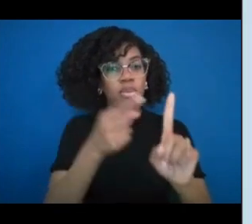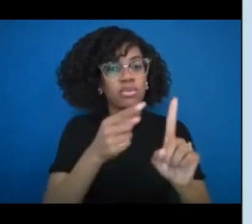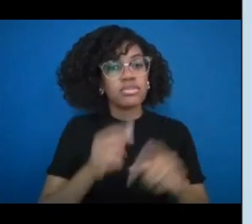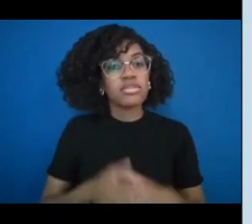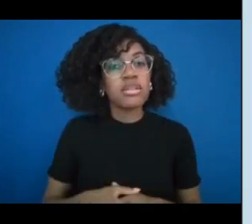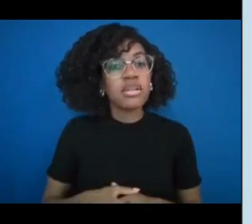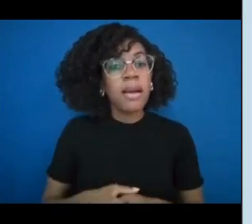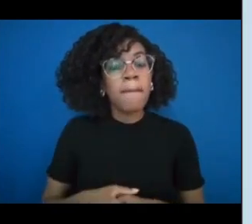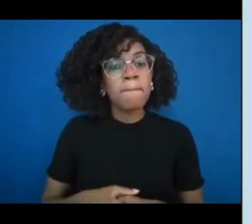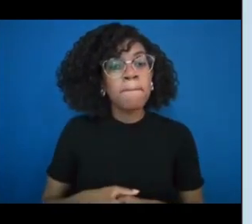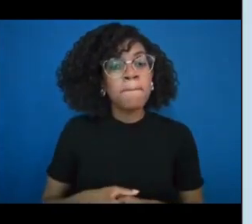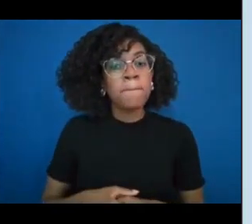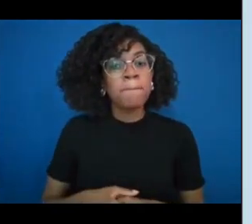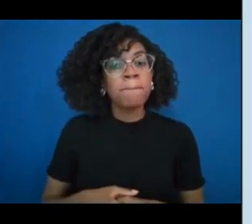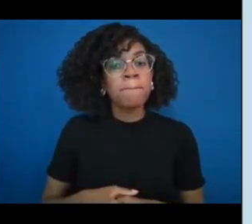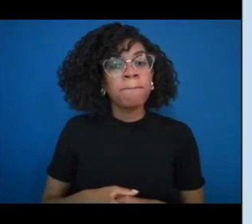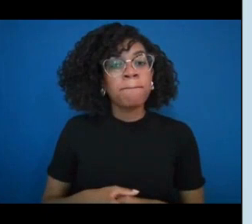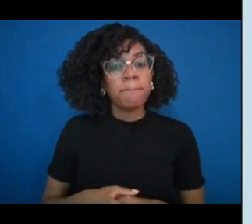This